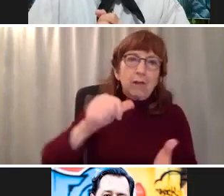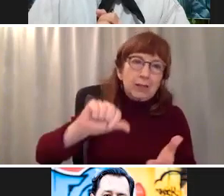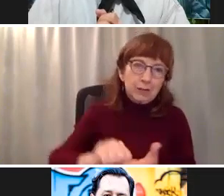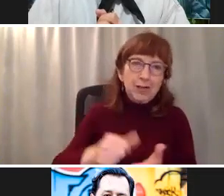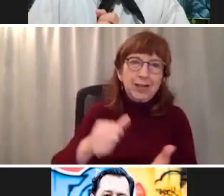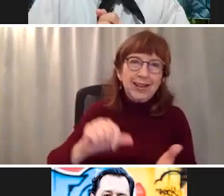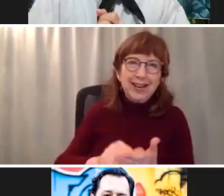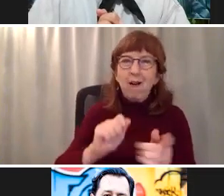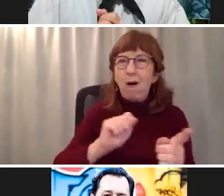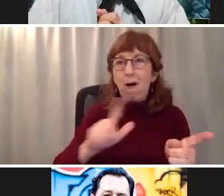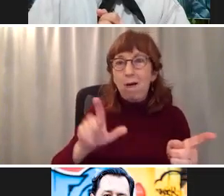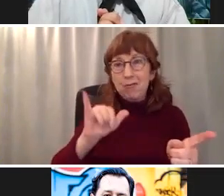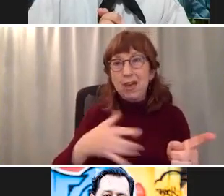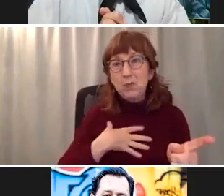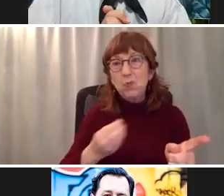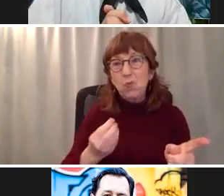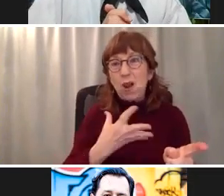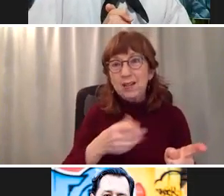space.